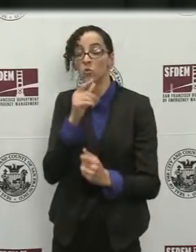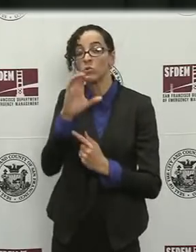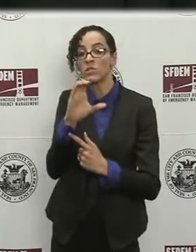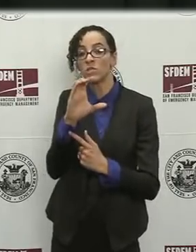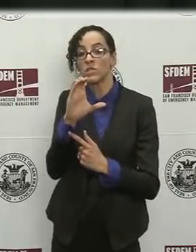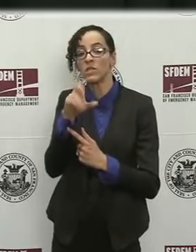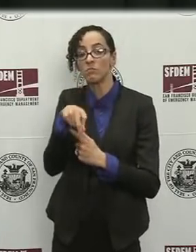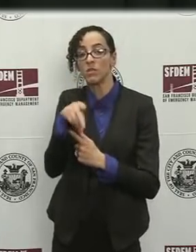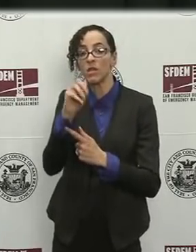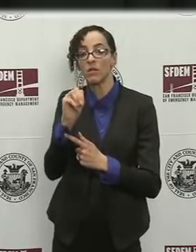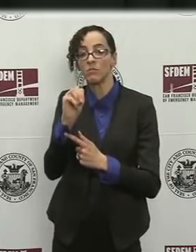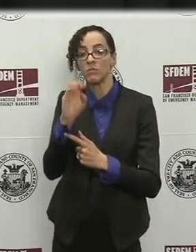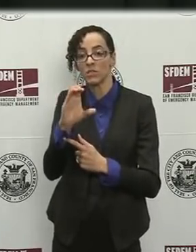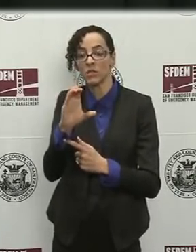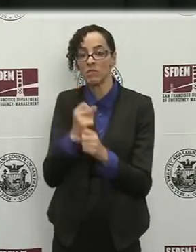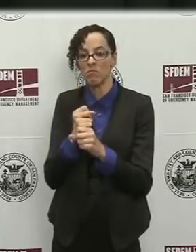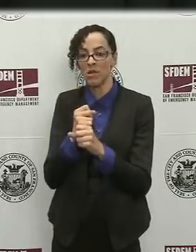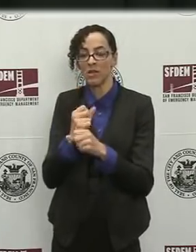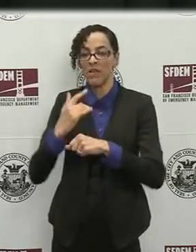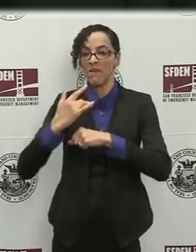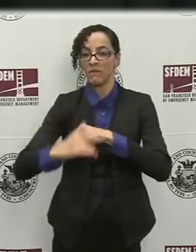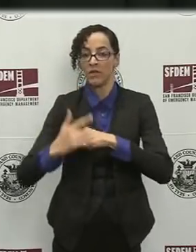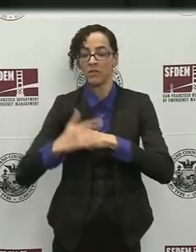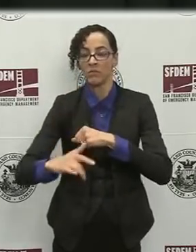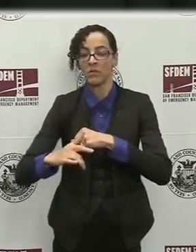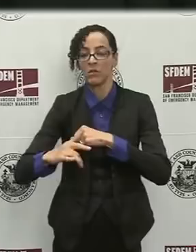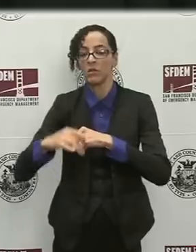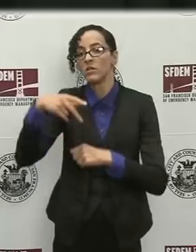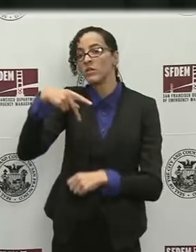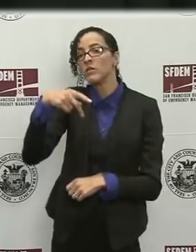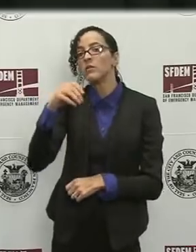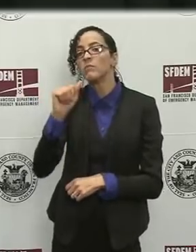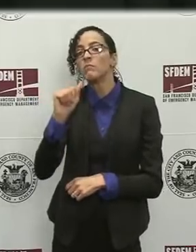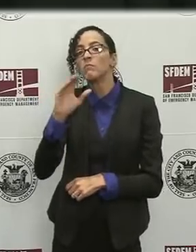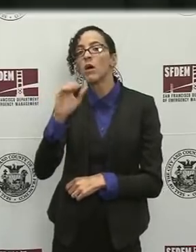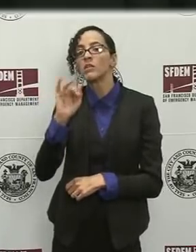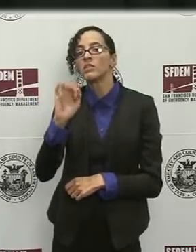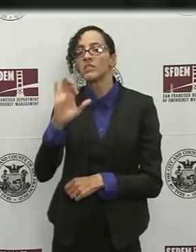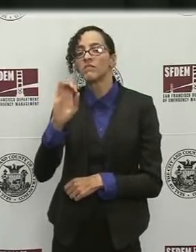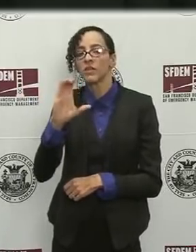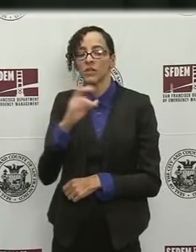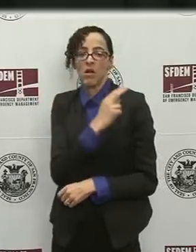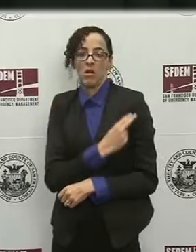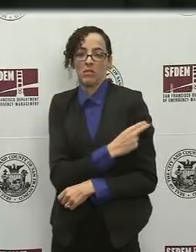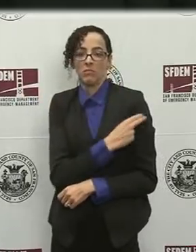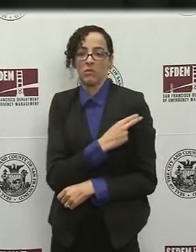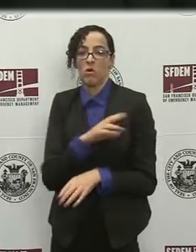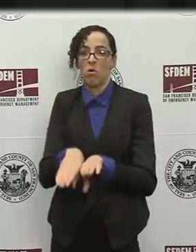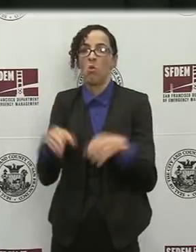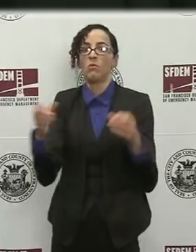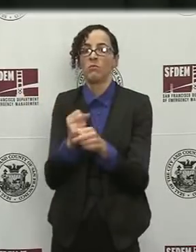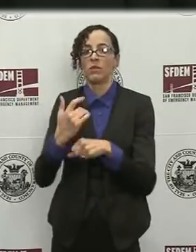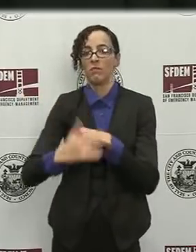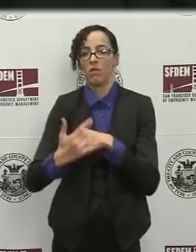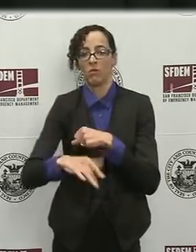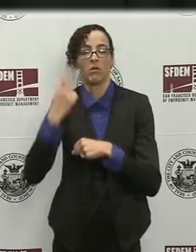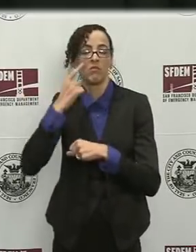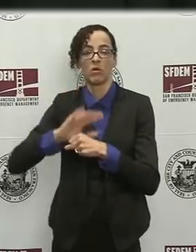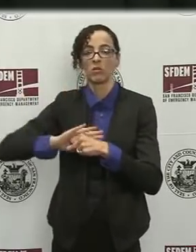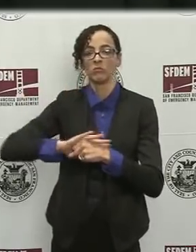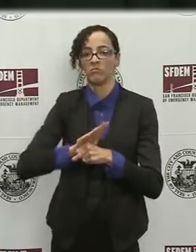Pacific Campus Hospital available for our coronavirus surge work.